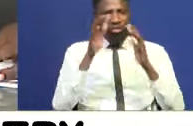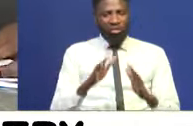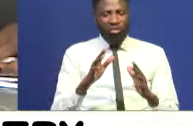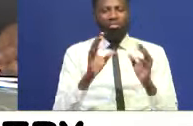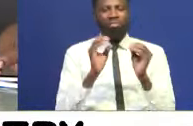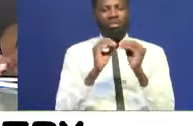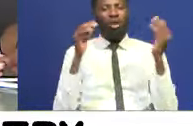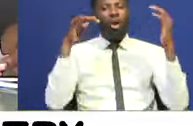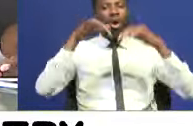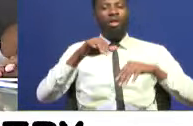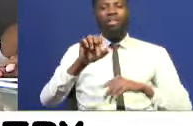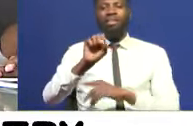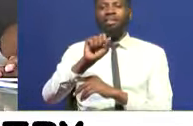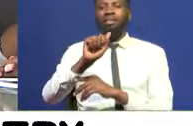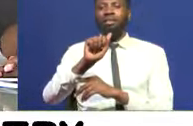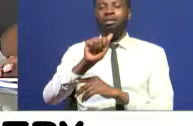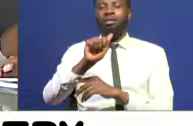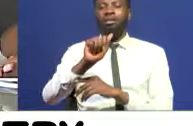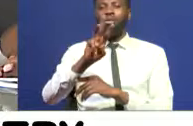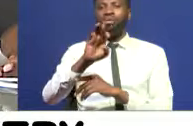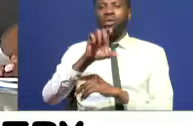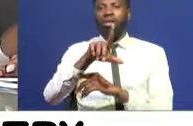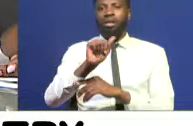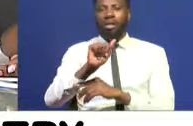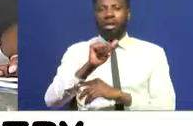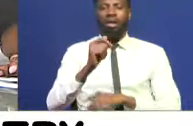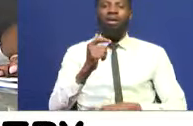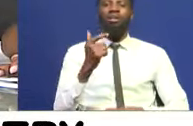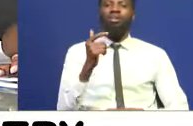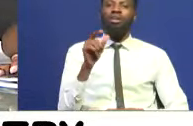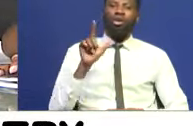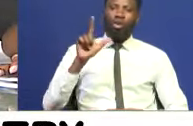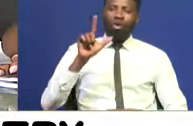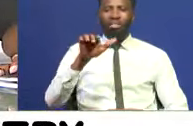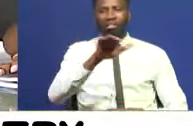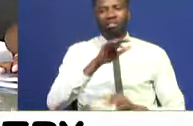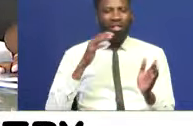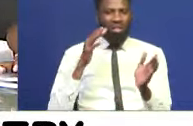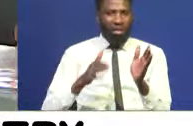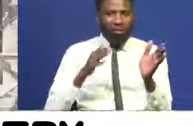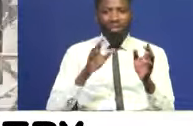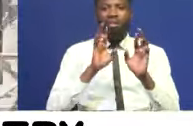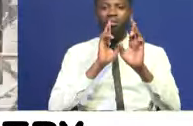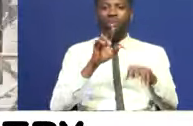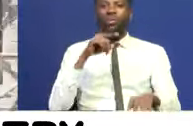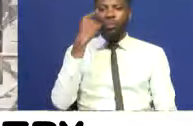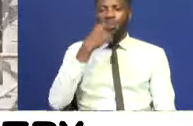in Naivasha, as reported by Al-Lid Abdullahi.